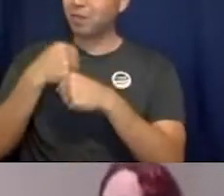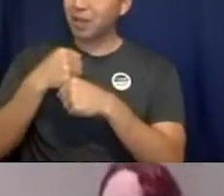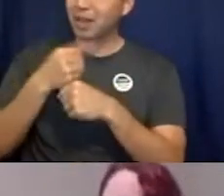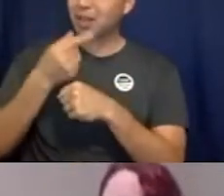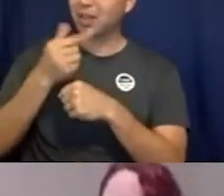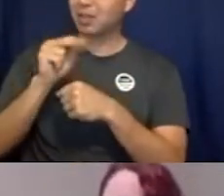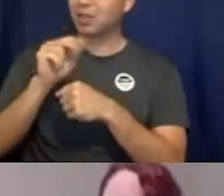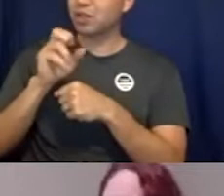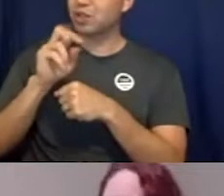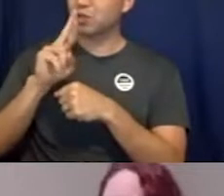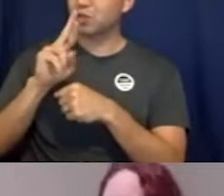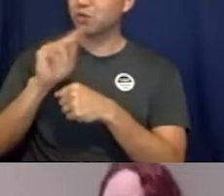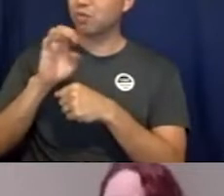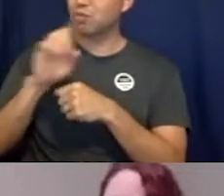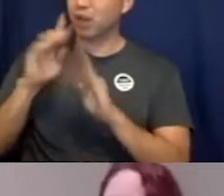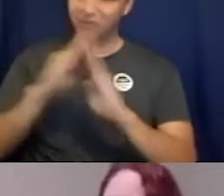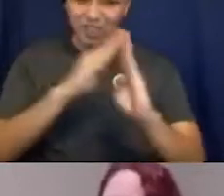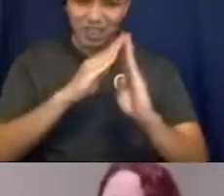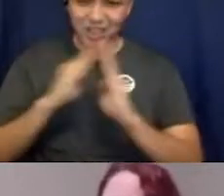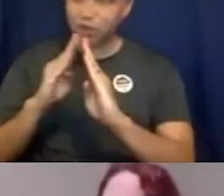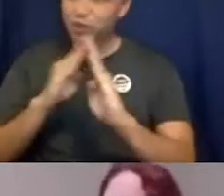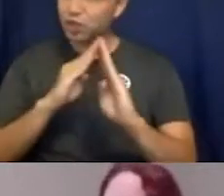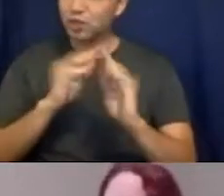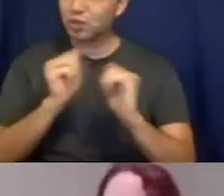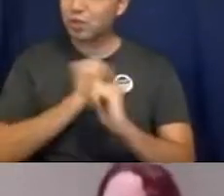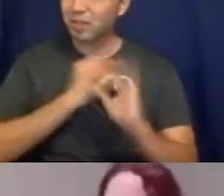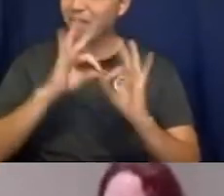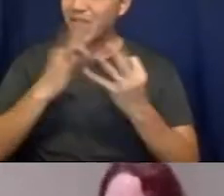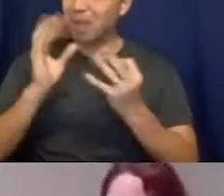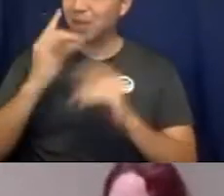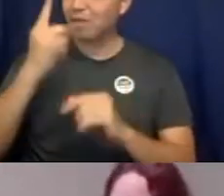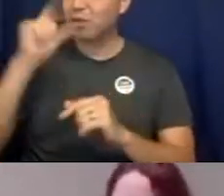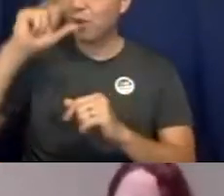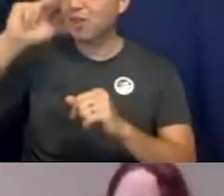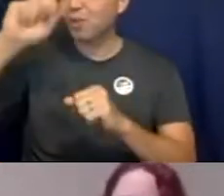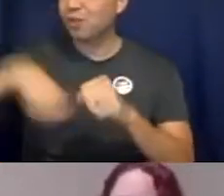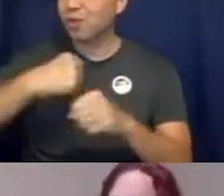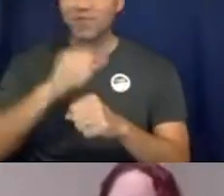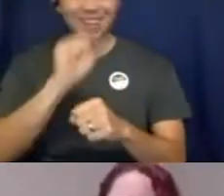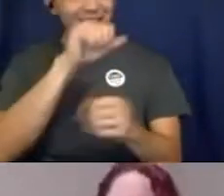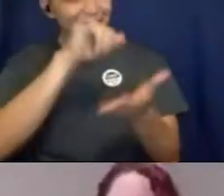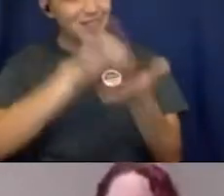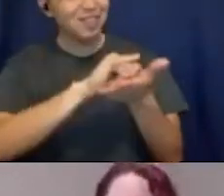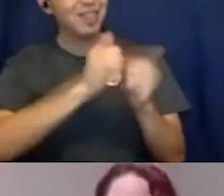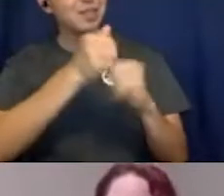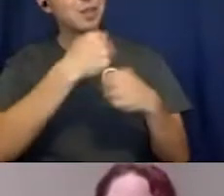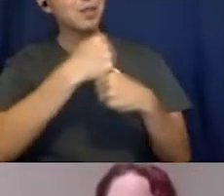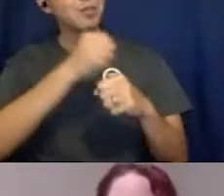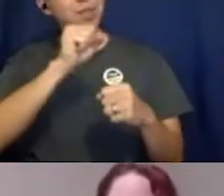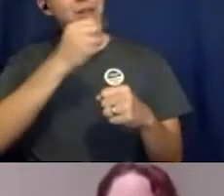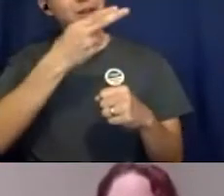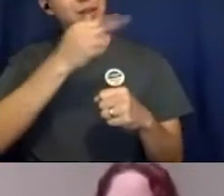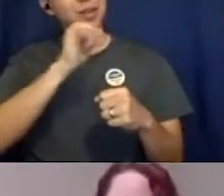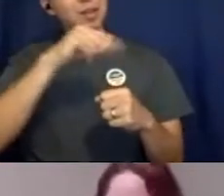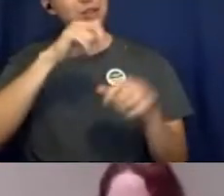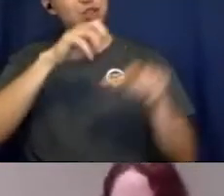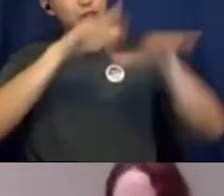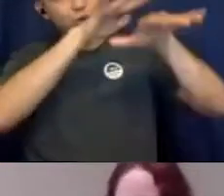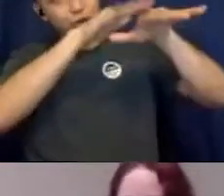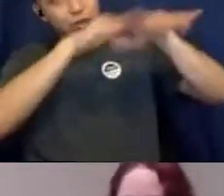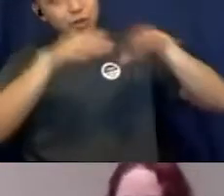I cannot start screen share while another participant is sharing. Yes, and I'm seeing that somebody else is sharing right now. Daniela,